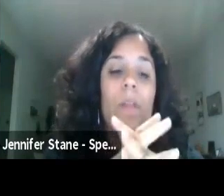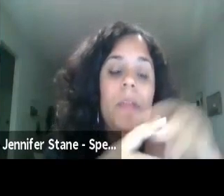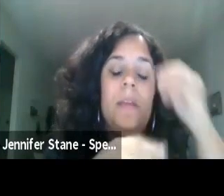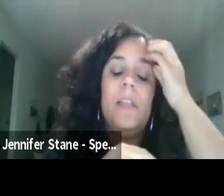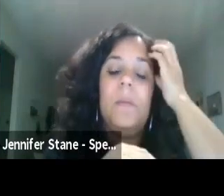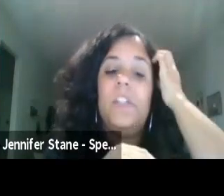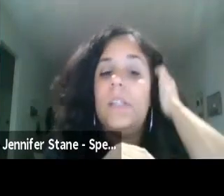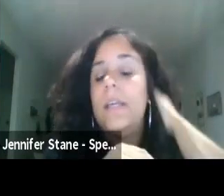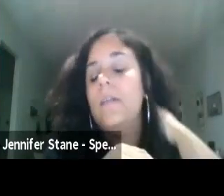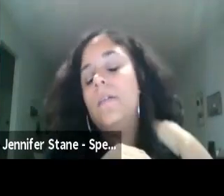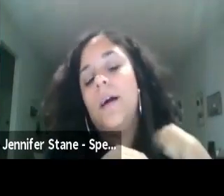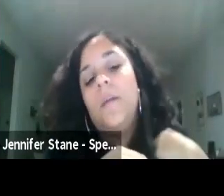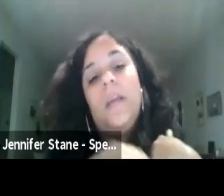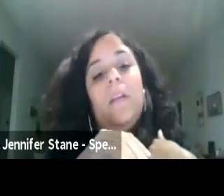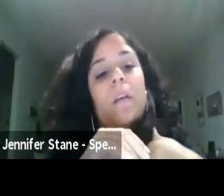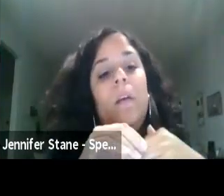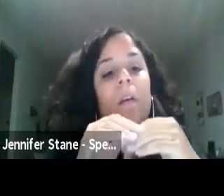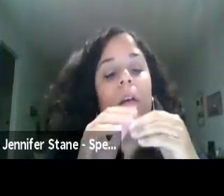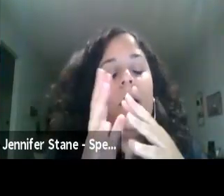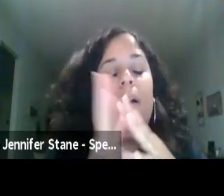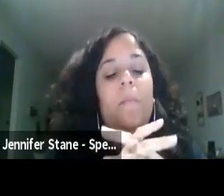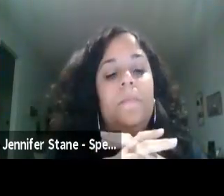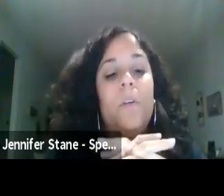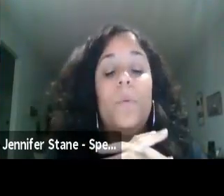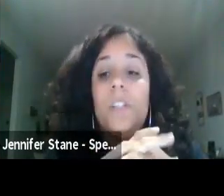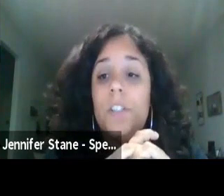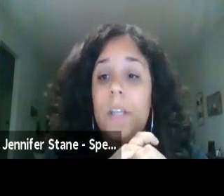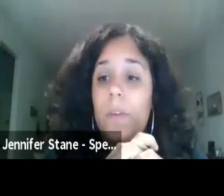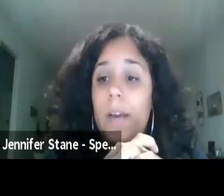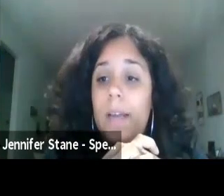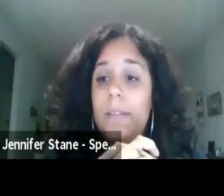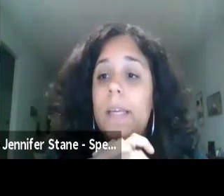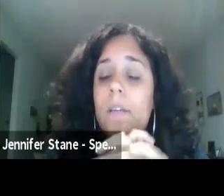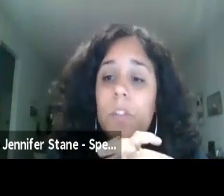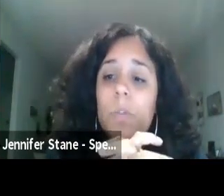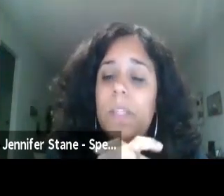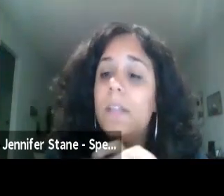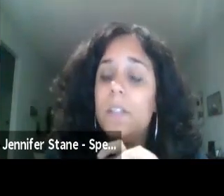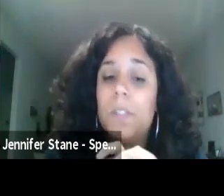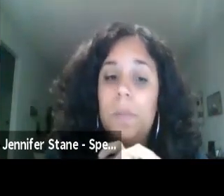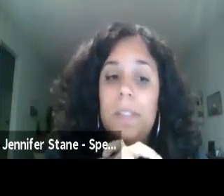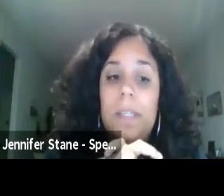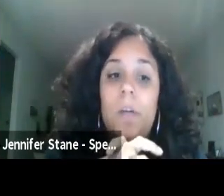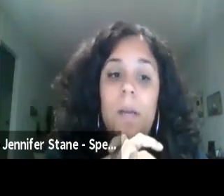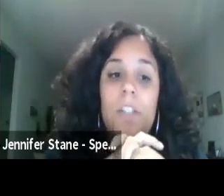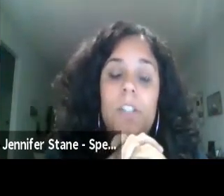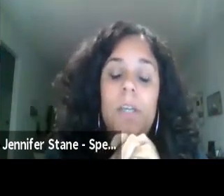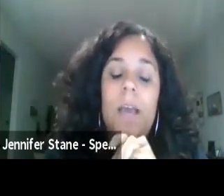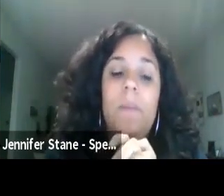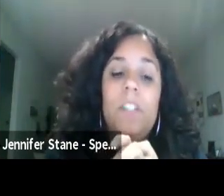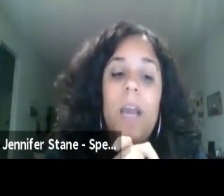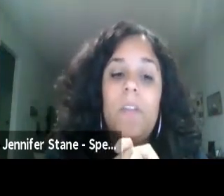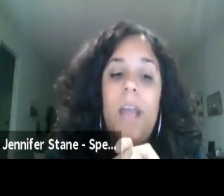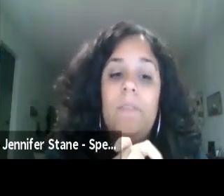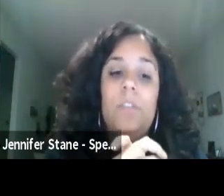But the one thing, especially in research that we find, individuals with intellectual disabilities